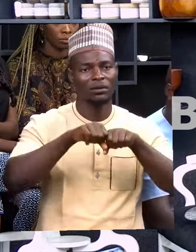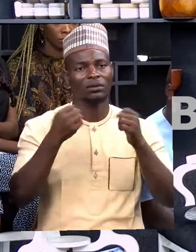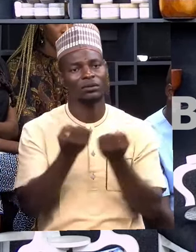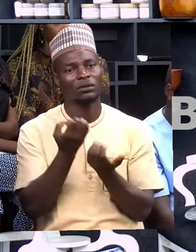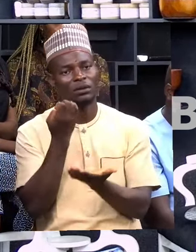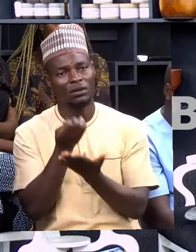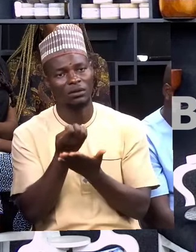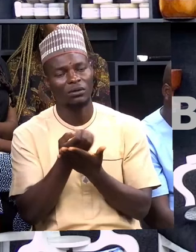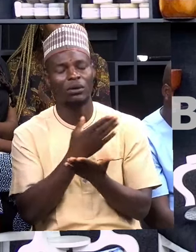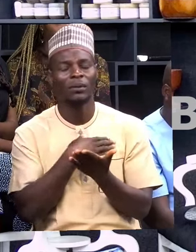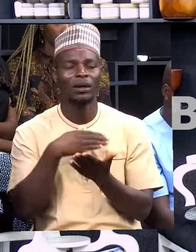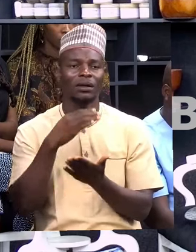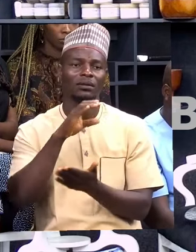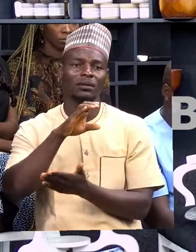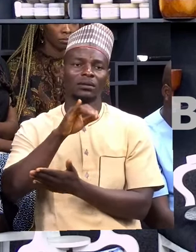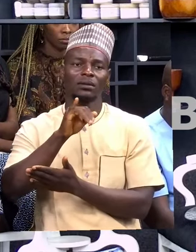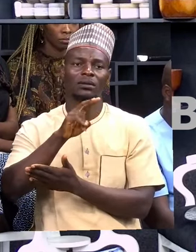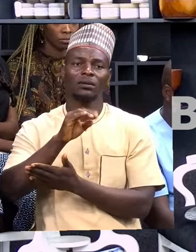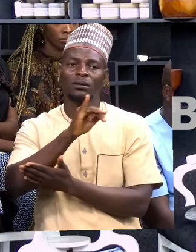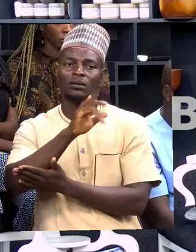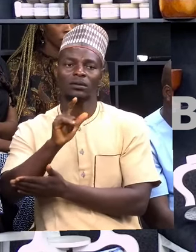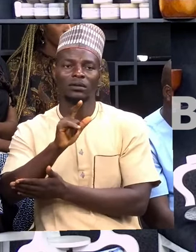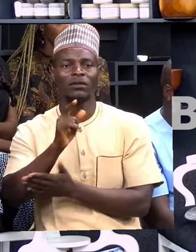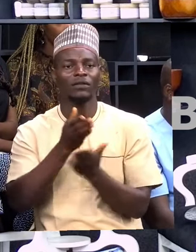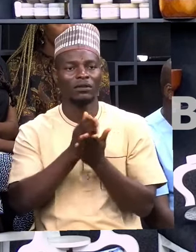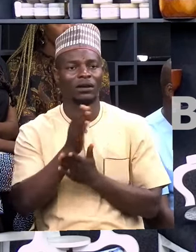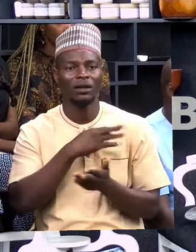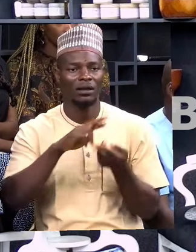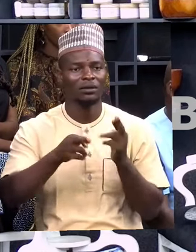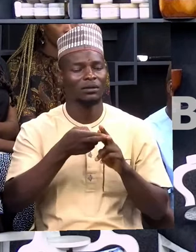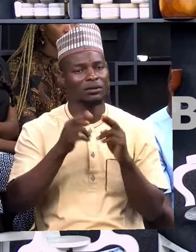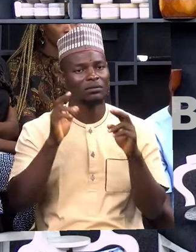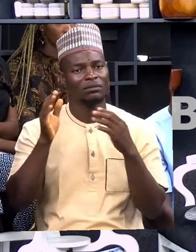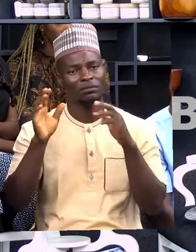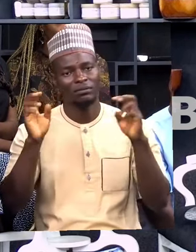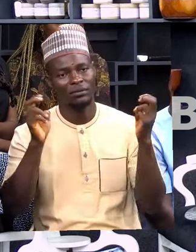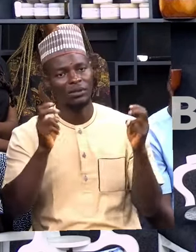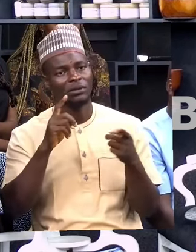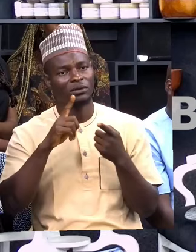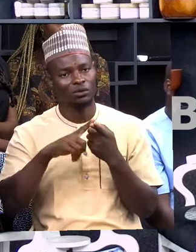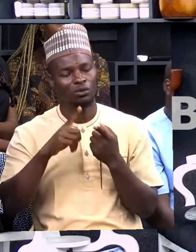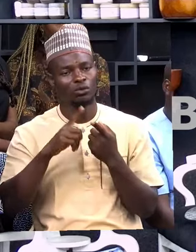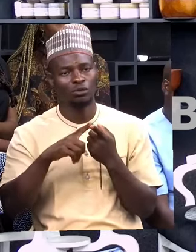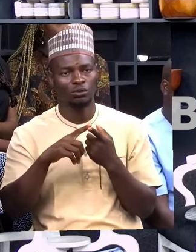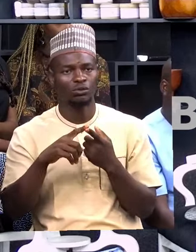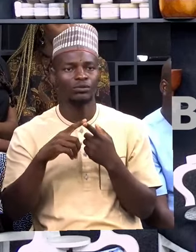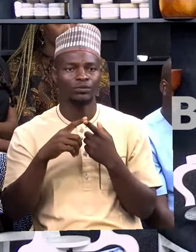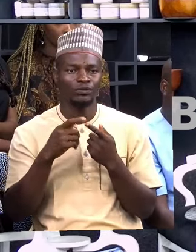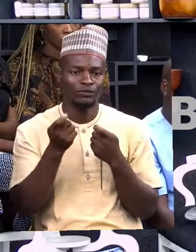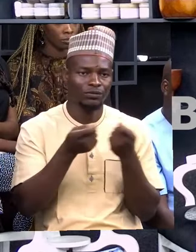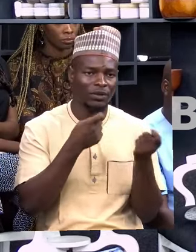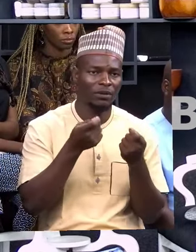and civil rights and related matters, to entrenched in the discrimination against persons